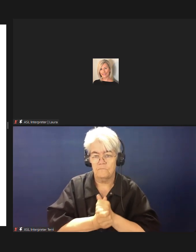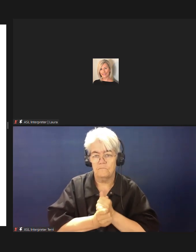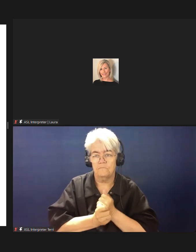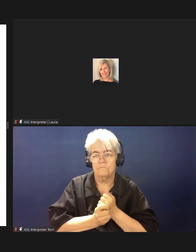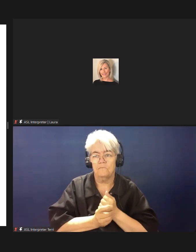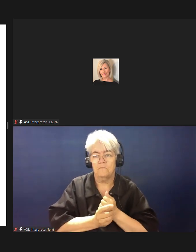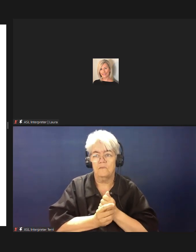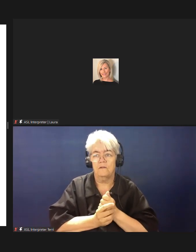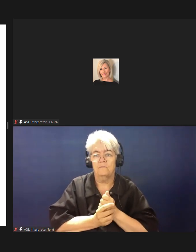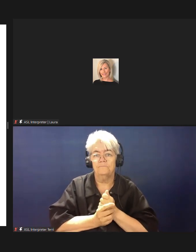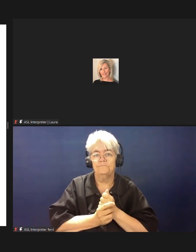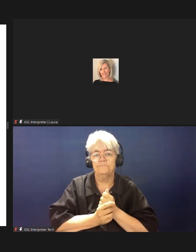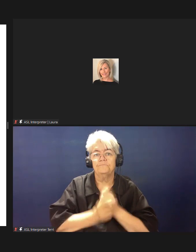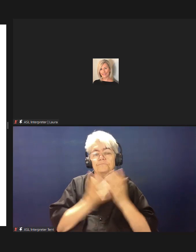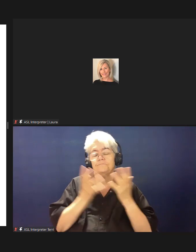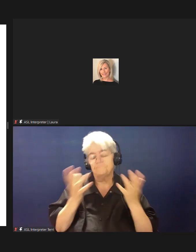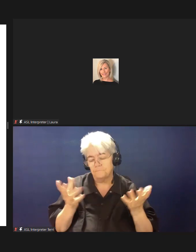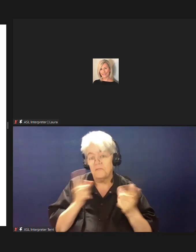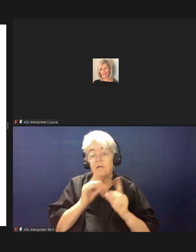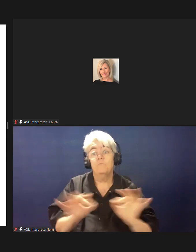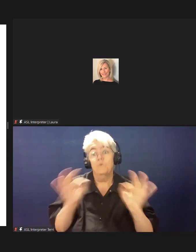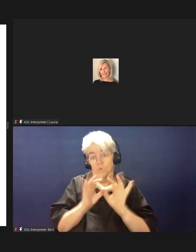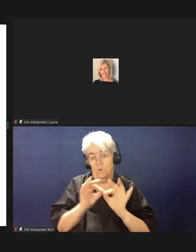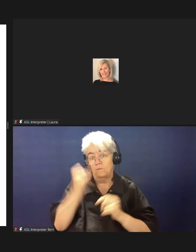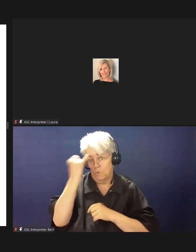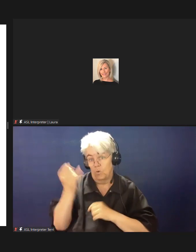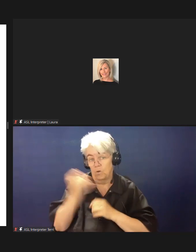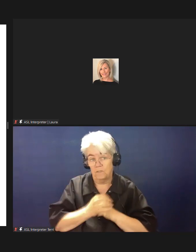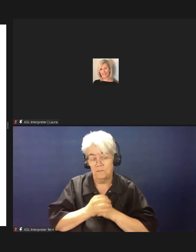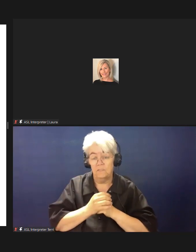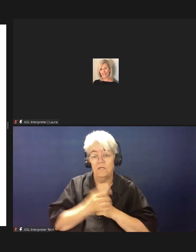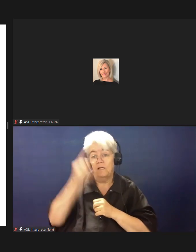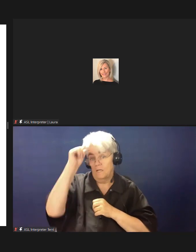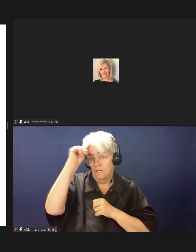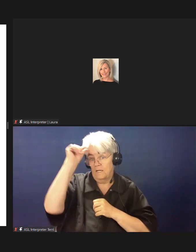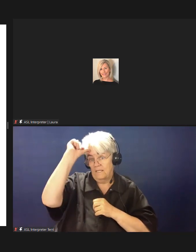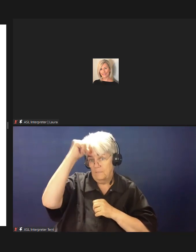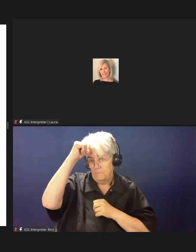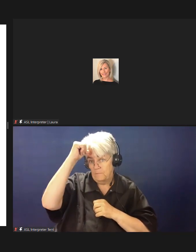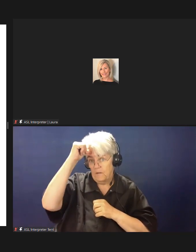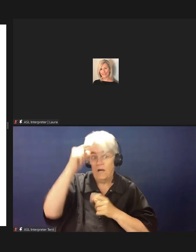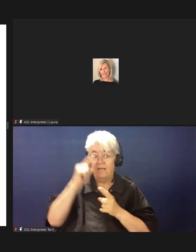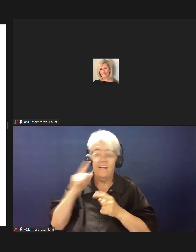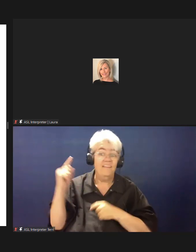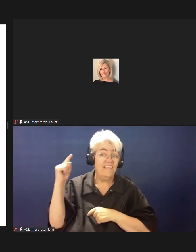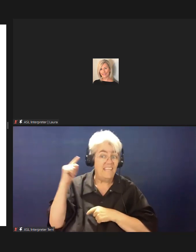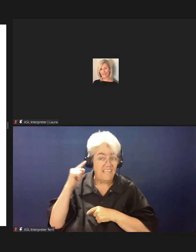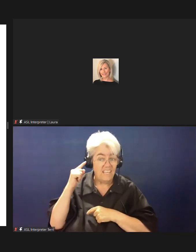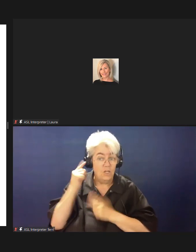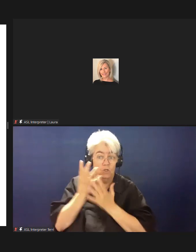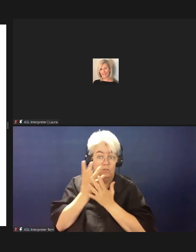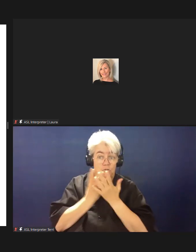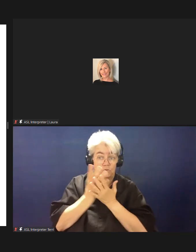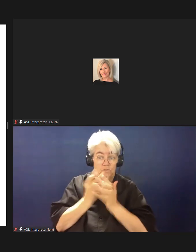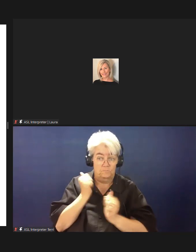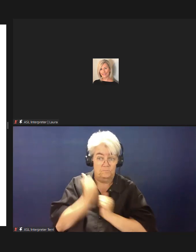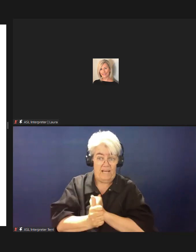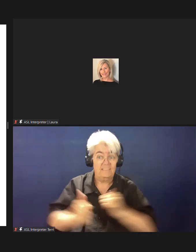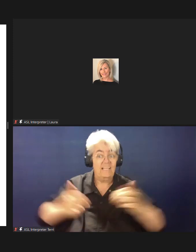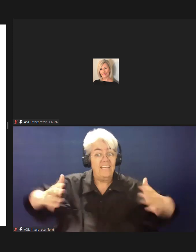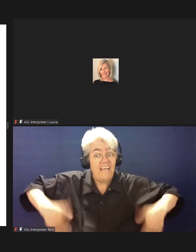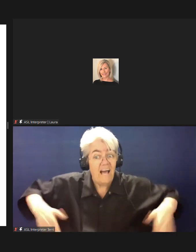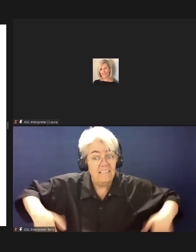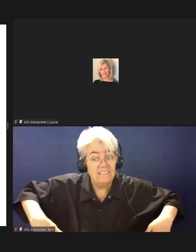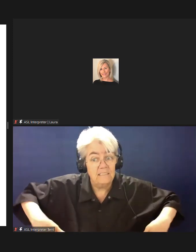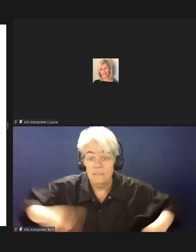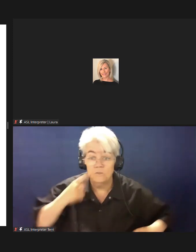evaluation. Now, this important point, keep in mind, since the ear hasn't yet passed the screening, we still don't know if the inner